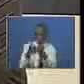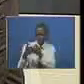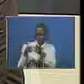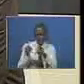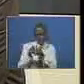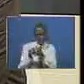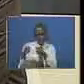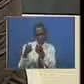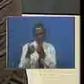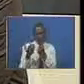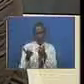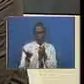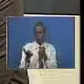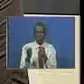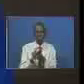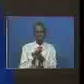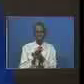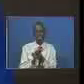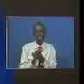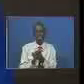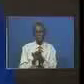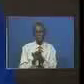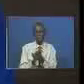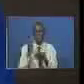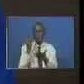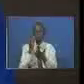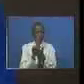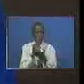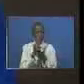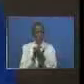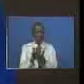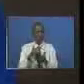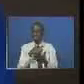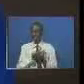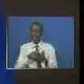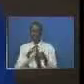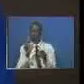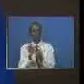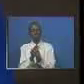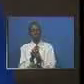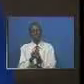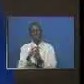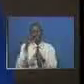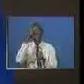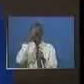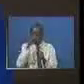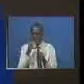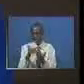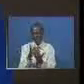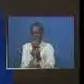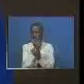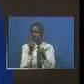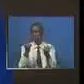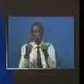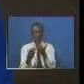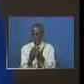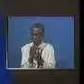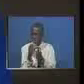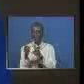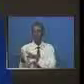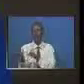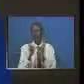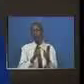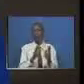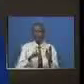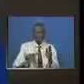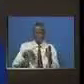you've been going through no actually I'm very lucky my parents stay together and they brought me up as a normal child actually didn't feel that I was different